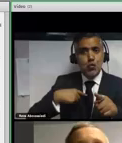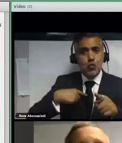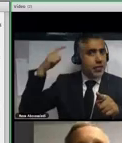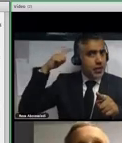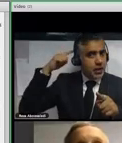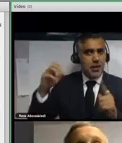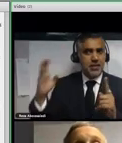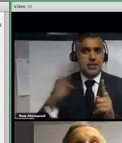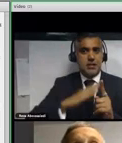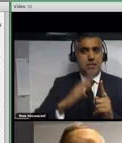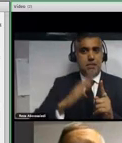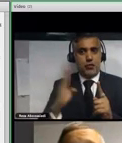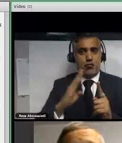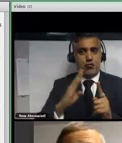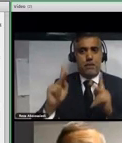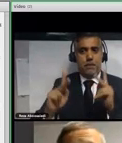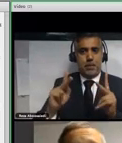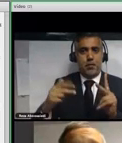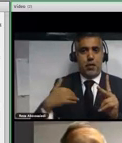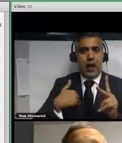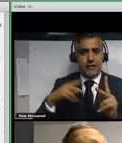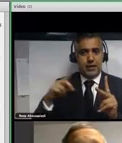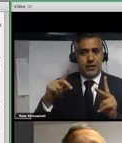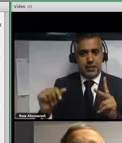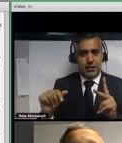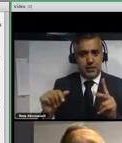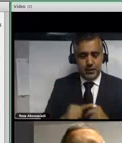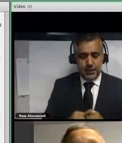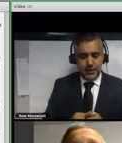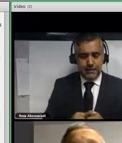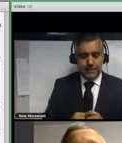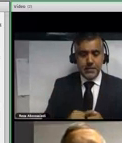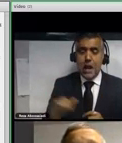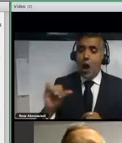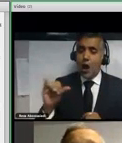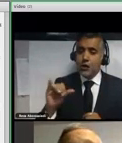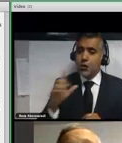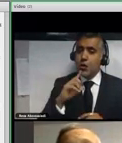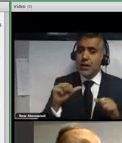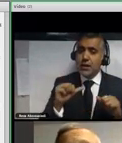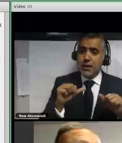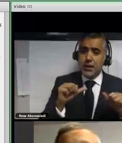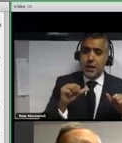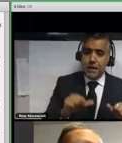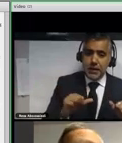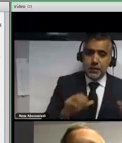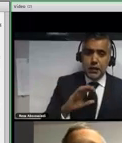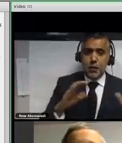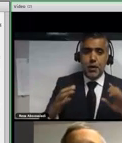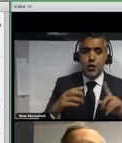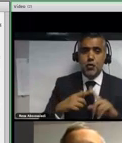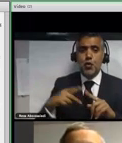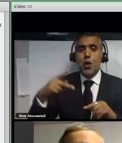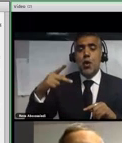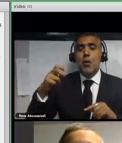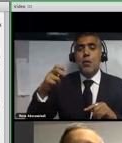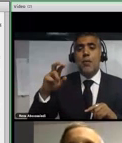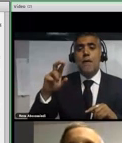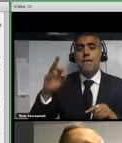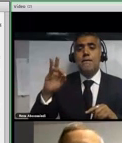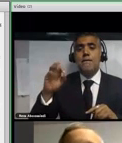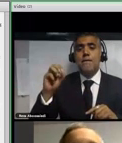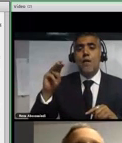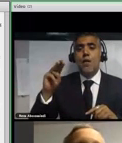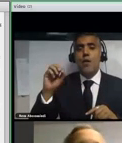have. We also have to think about what we call capacity versus performance. Sometimes capacity is referred to